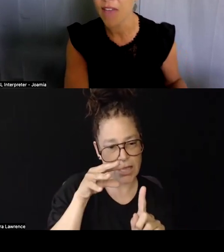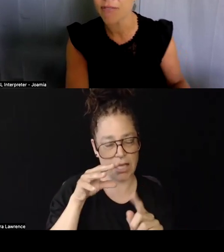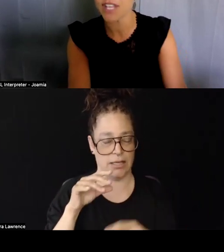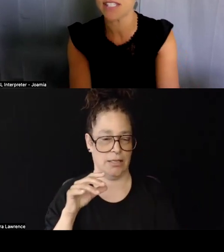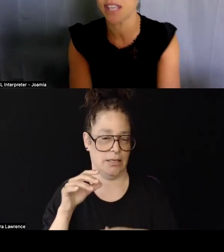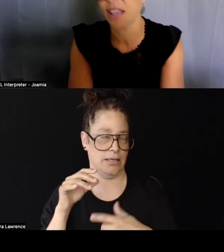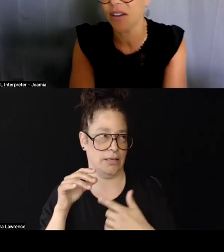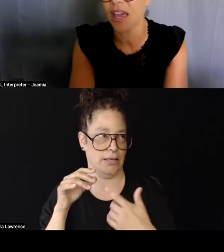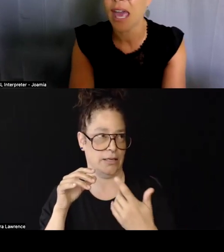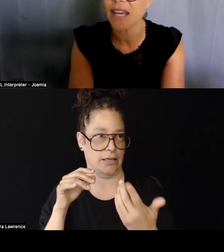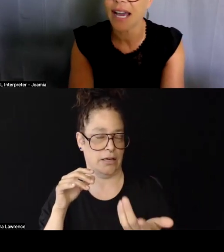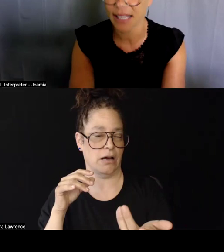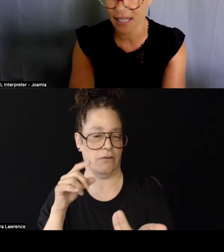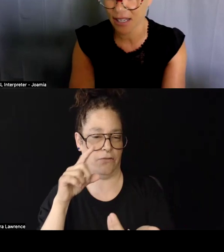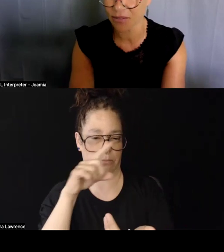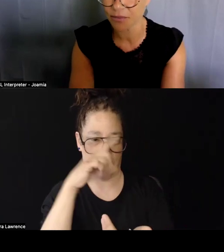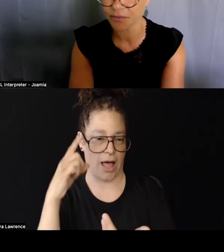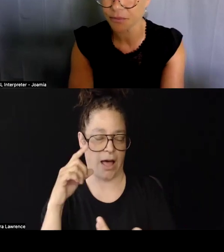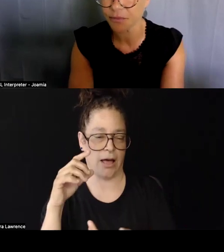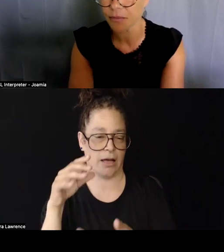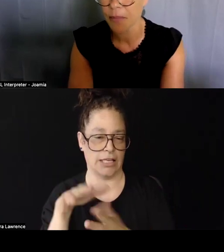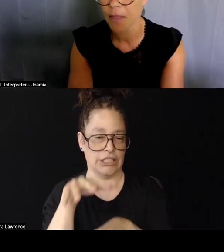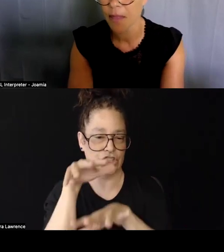an emphasizing and highlighting